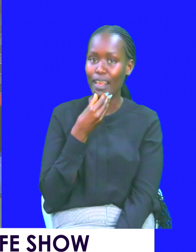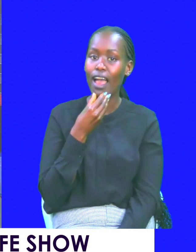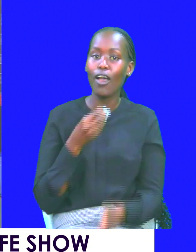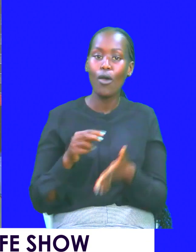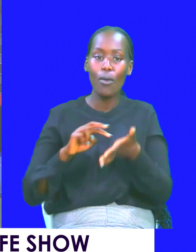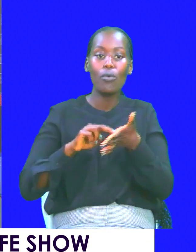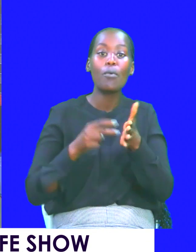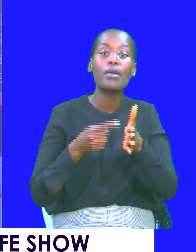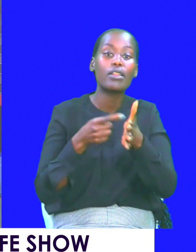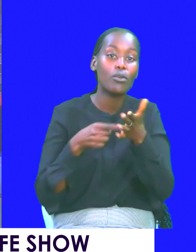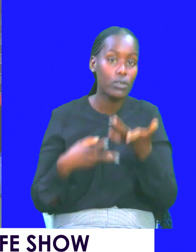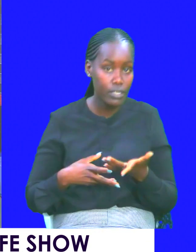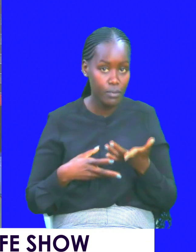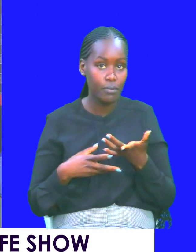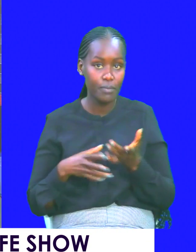referring to?